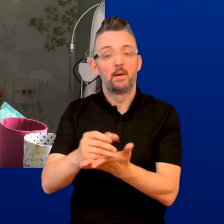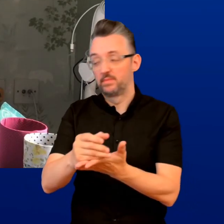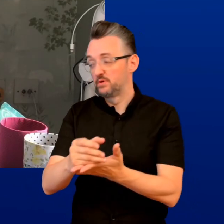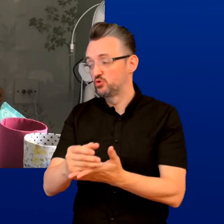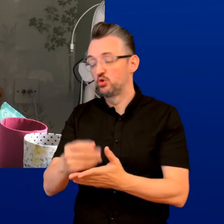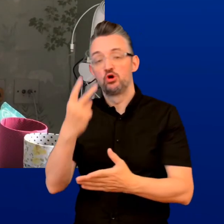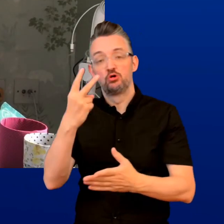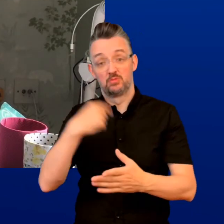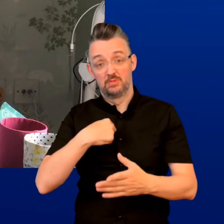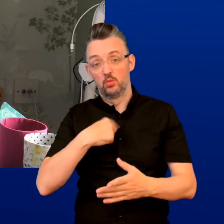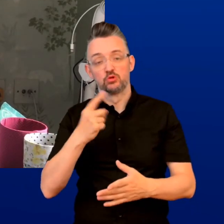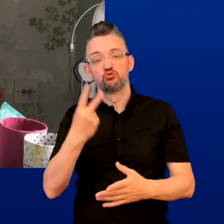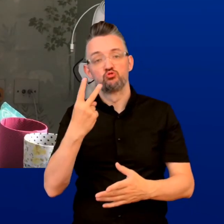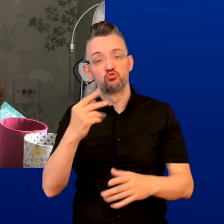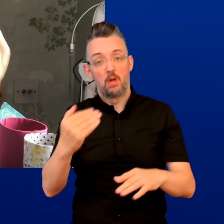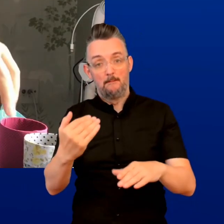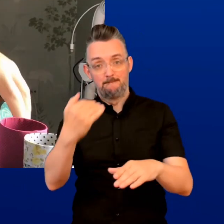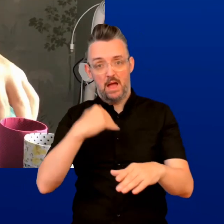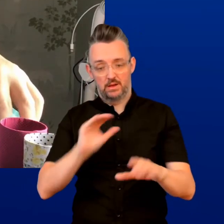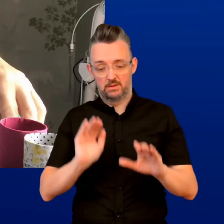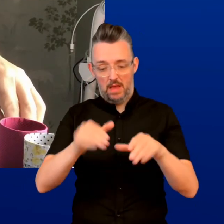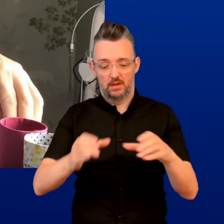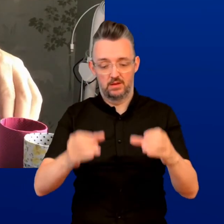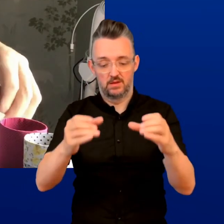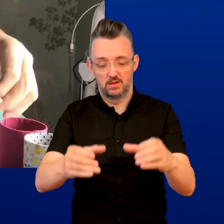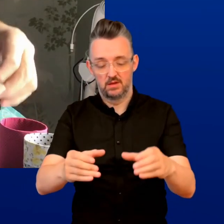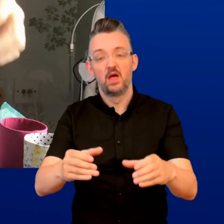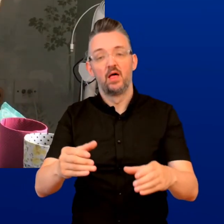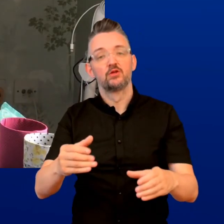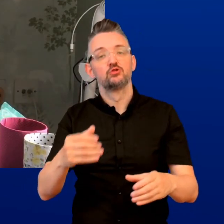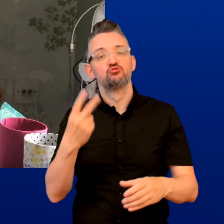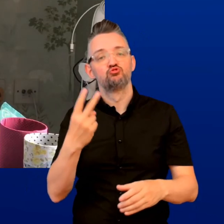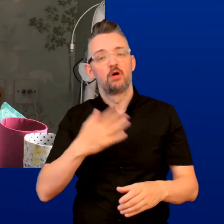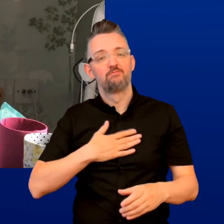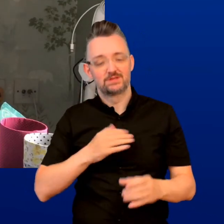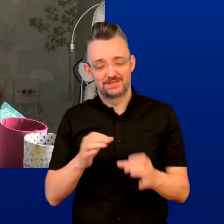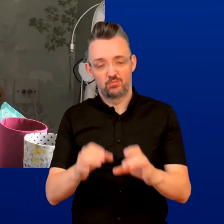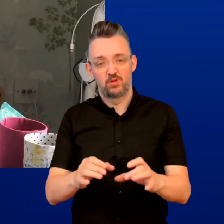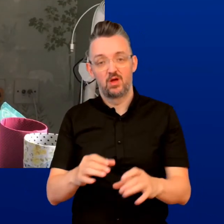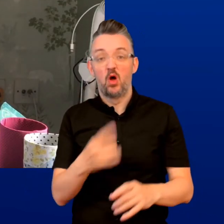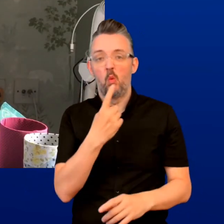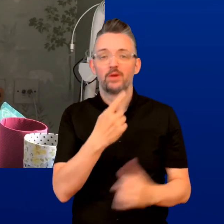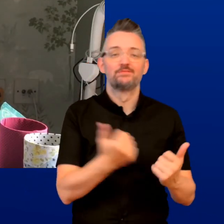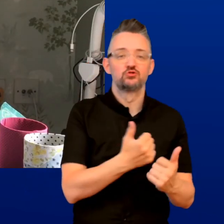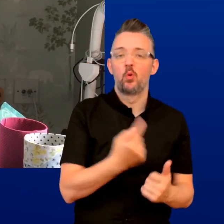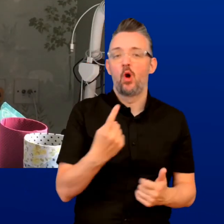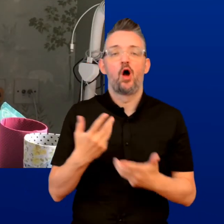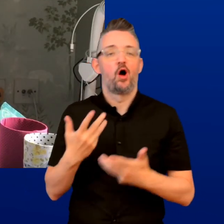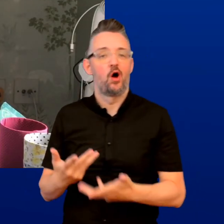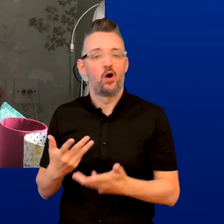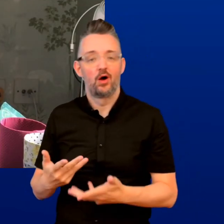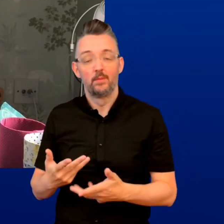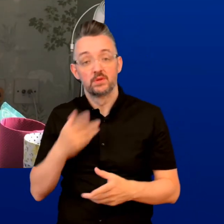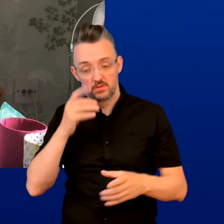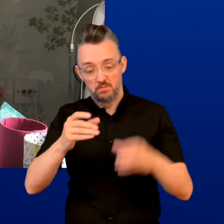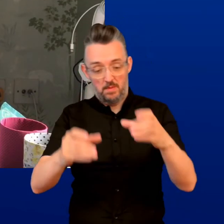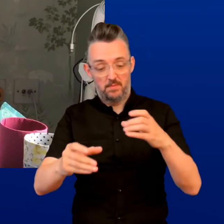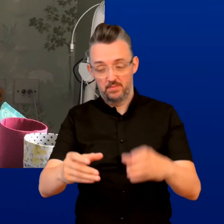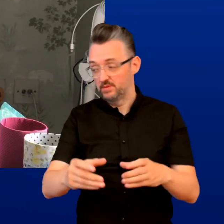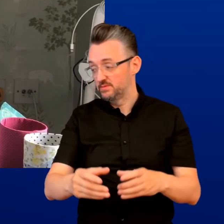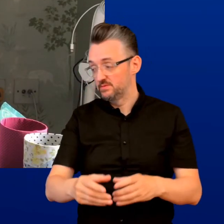so I put two at the back, and I would have had two in the front, which I've got one done, and I'll just put the other one